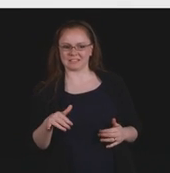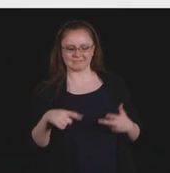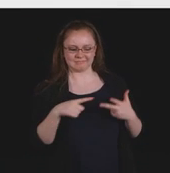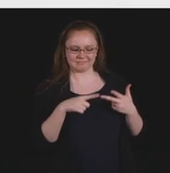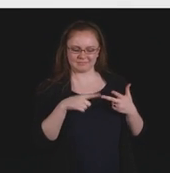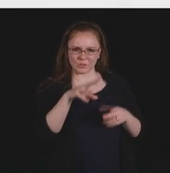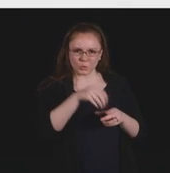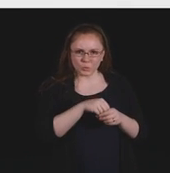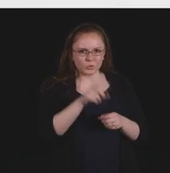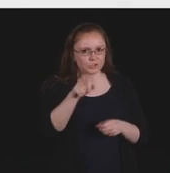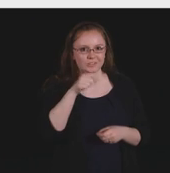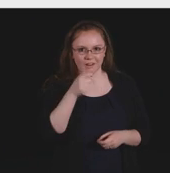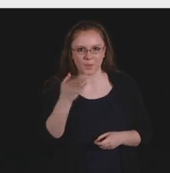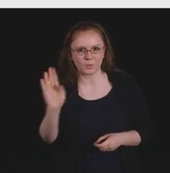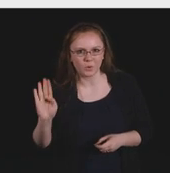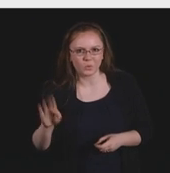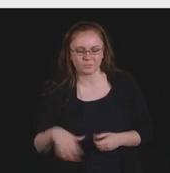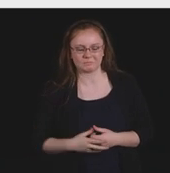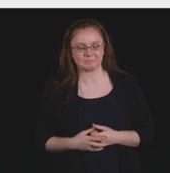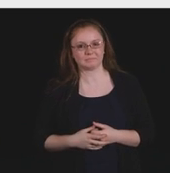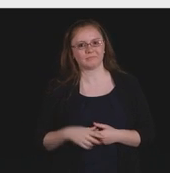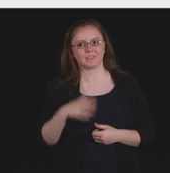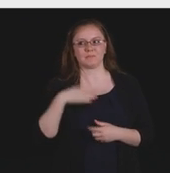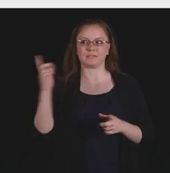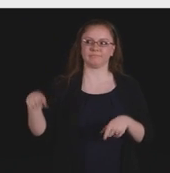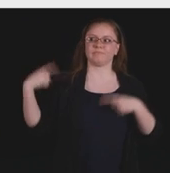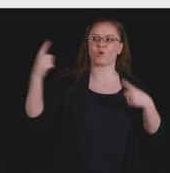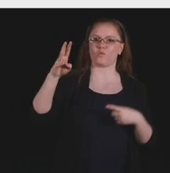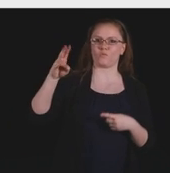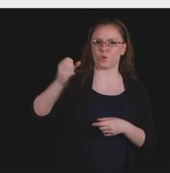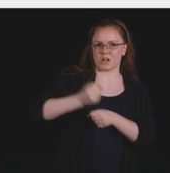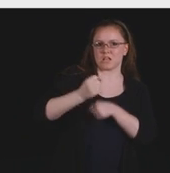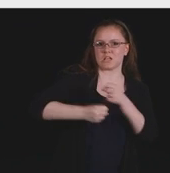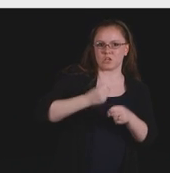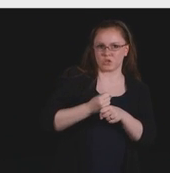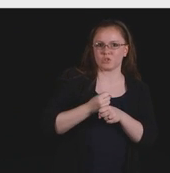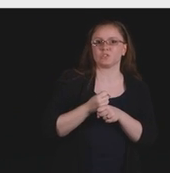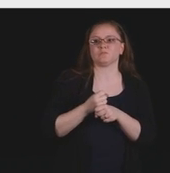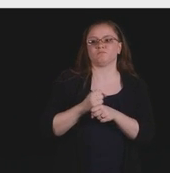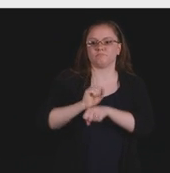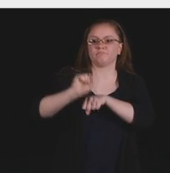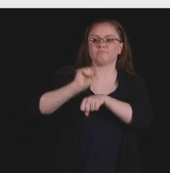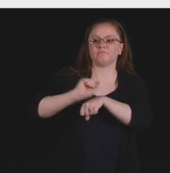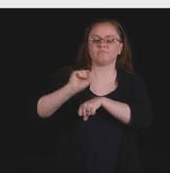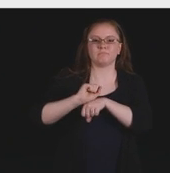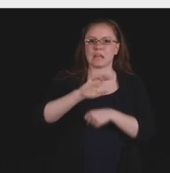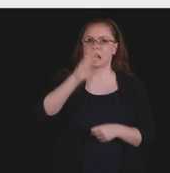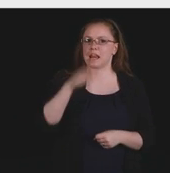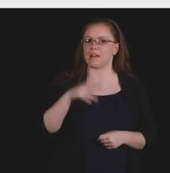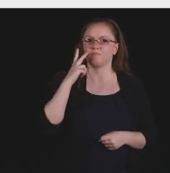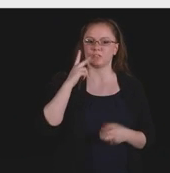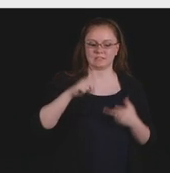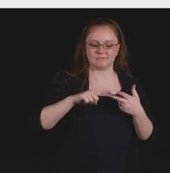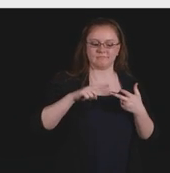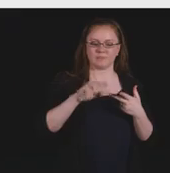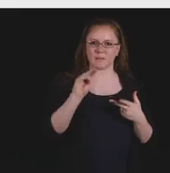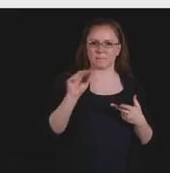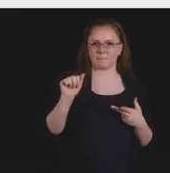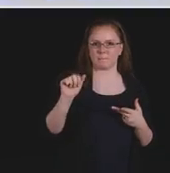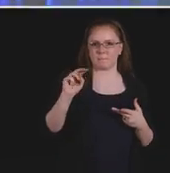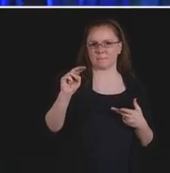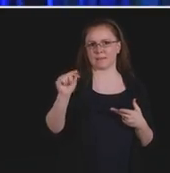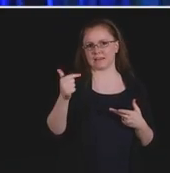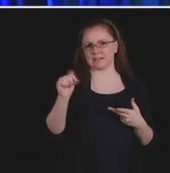blue. In my experience of 40 years of doing research, I never seen manganese oxide produce such a blue. So I turned to my